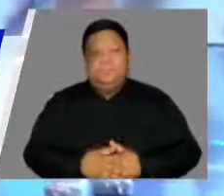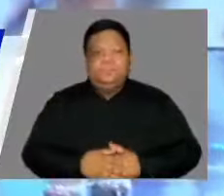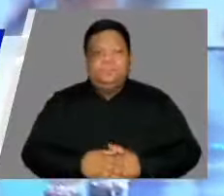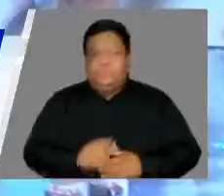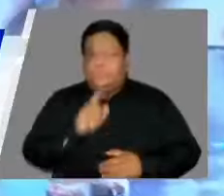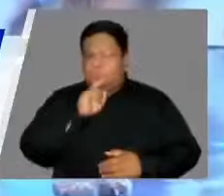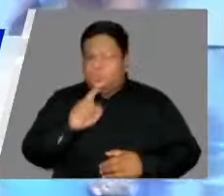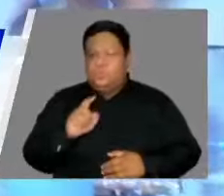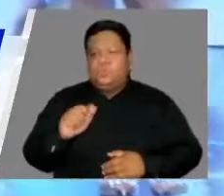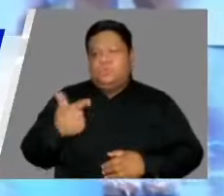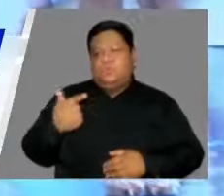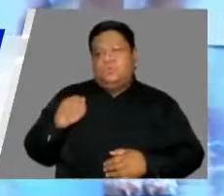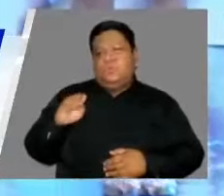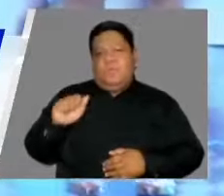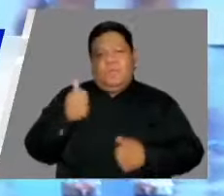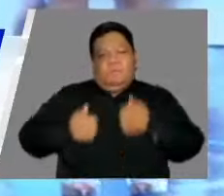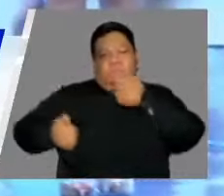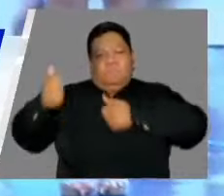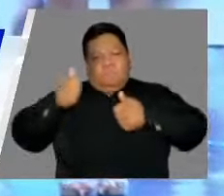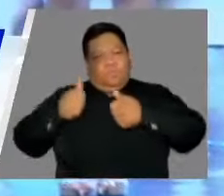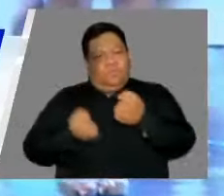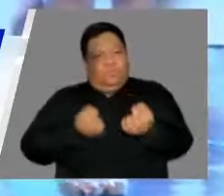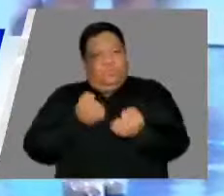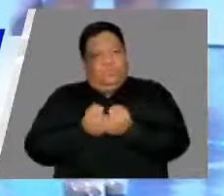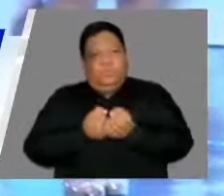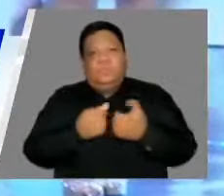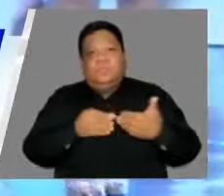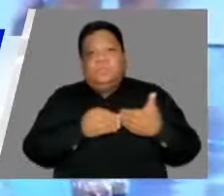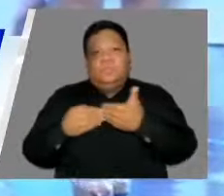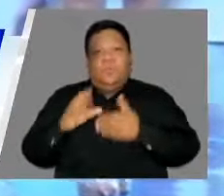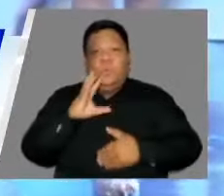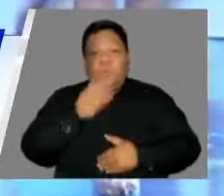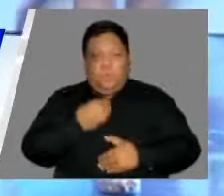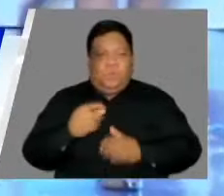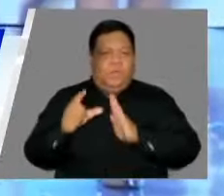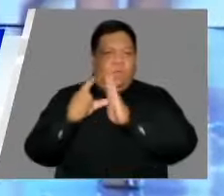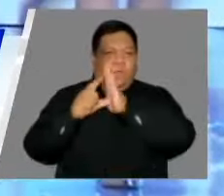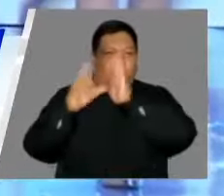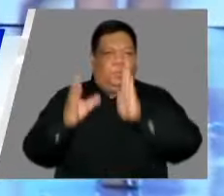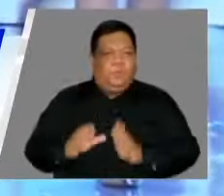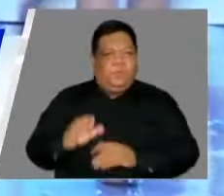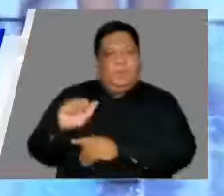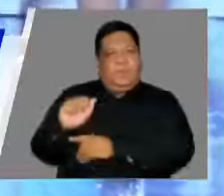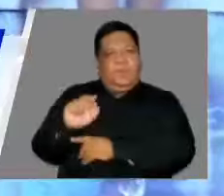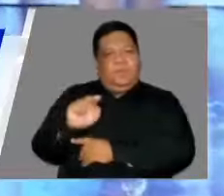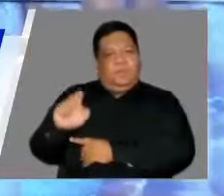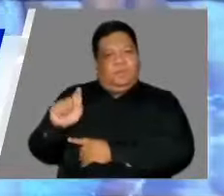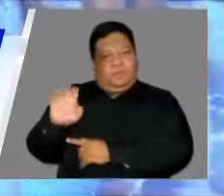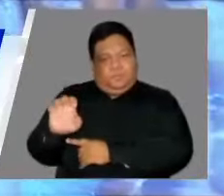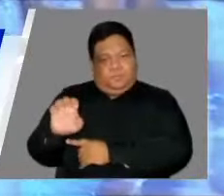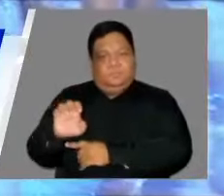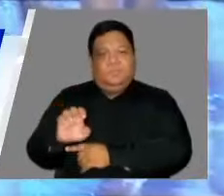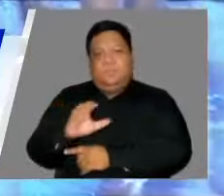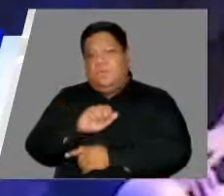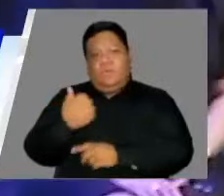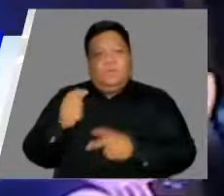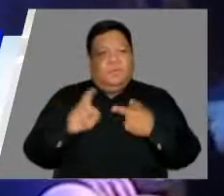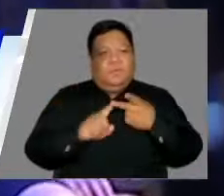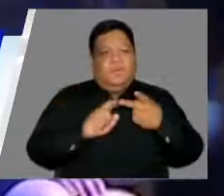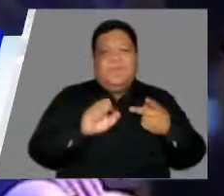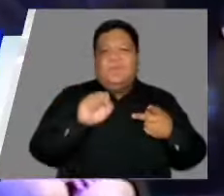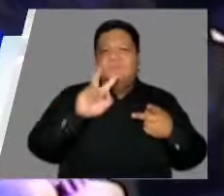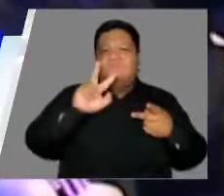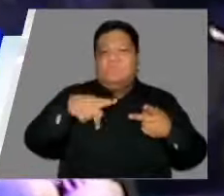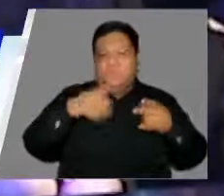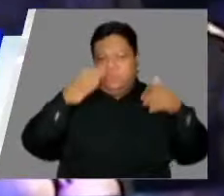executives sa pangunguna ni Senior Vice President Attorney Annette Gozon Valdez at Senior Vice President for Corporate Strategic Planning and